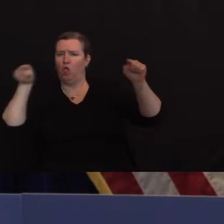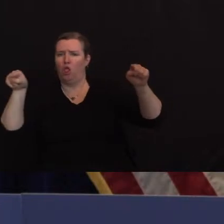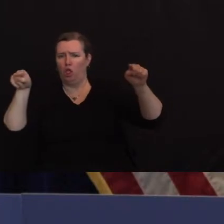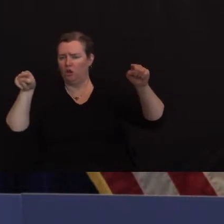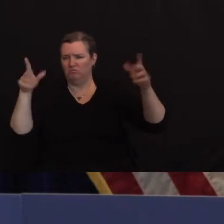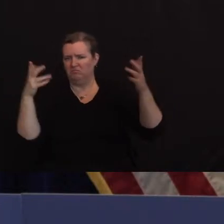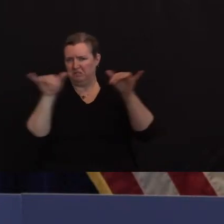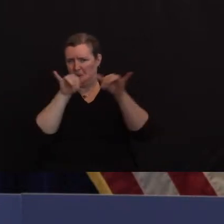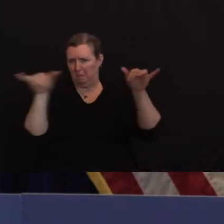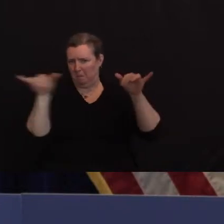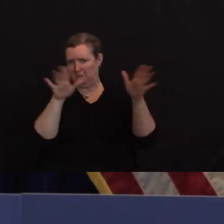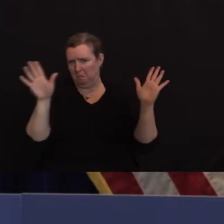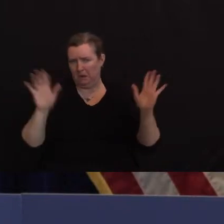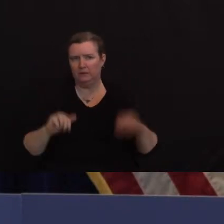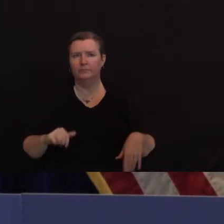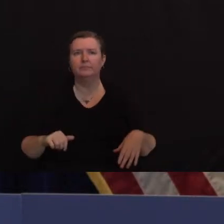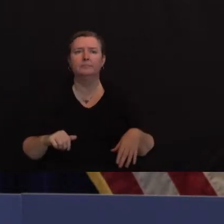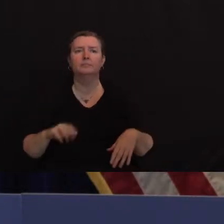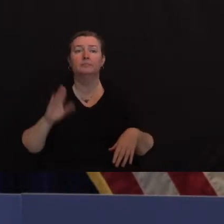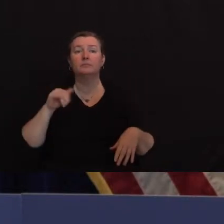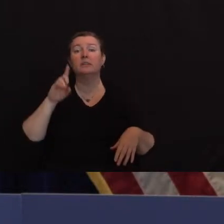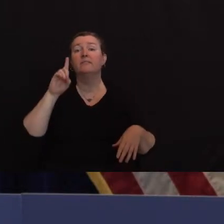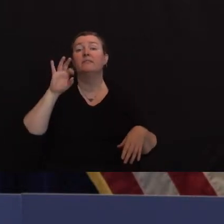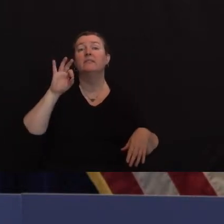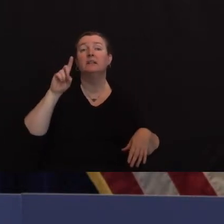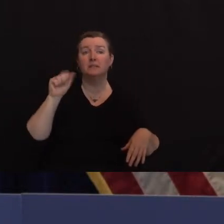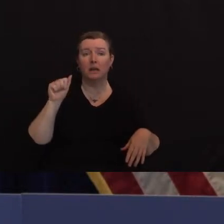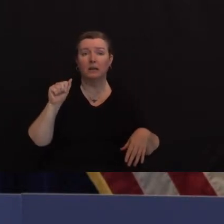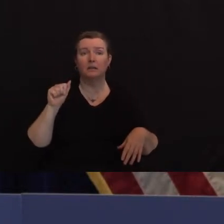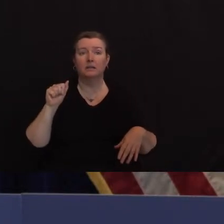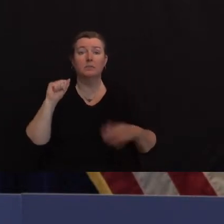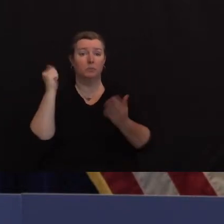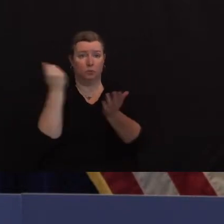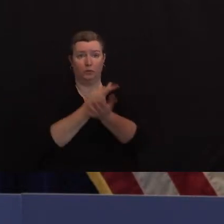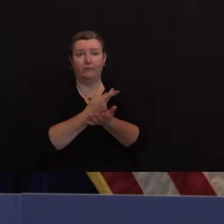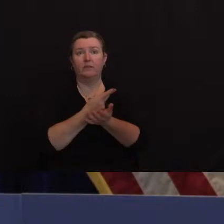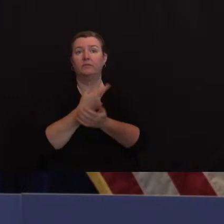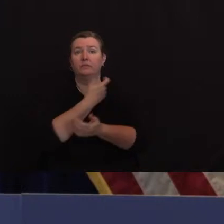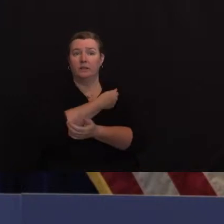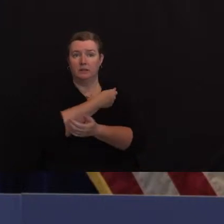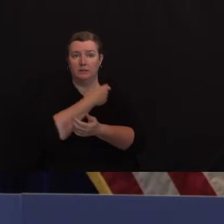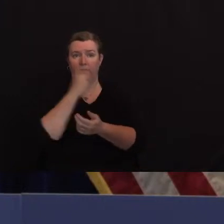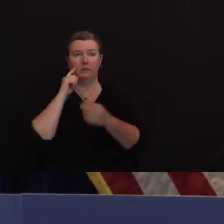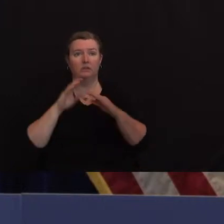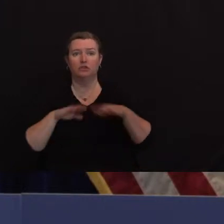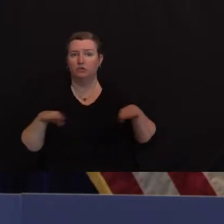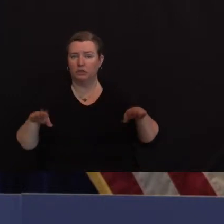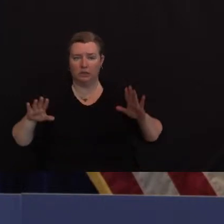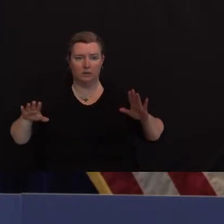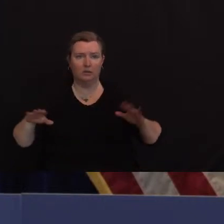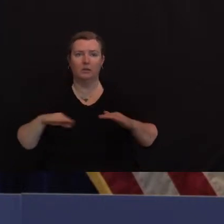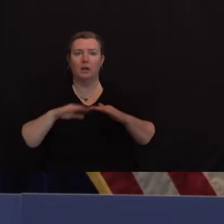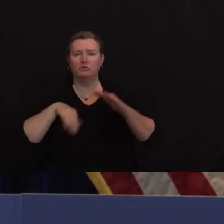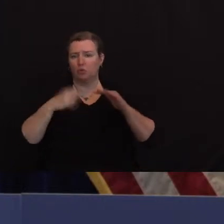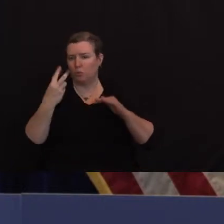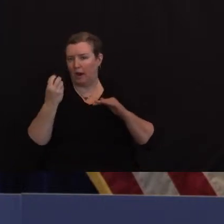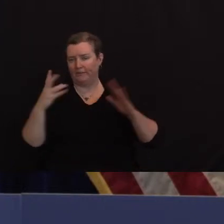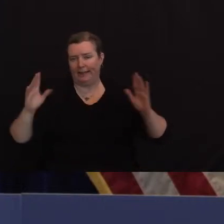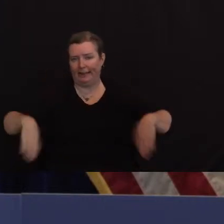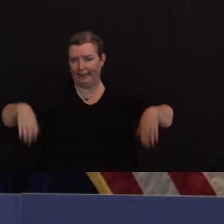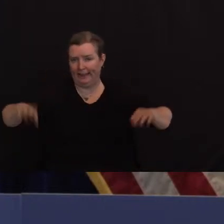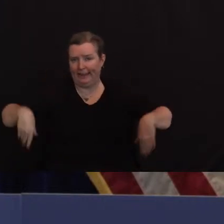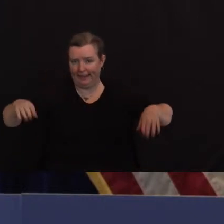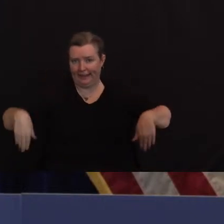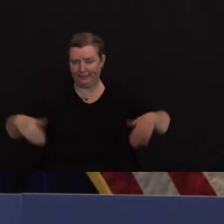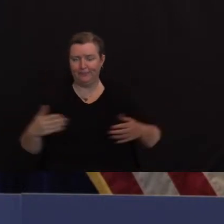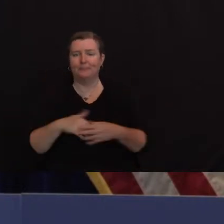we know, the FDA has not yet authorized a vaccine, even on an emergency basis, for children younger than 12. Clinical trials